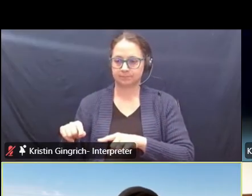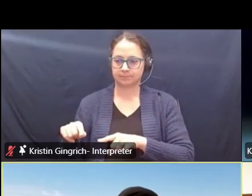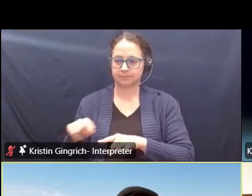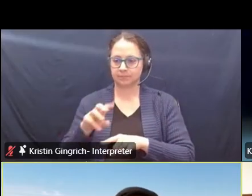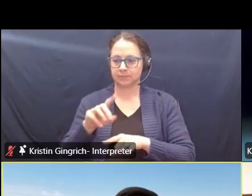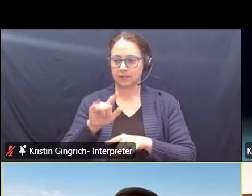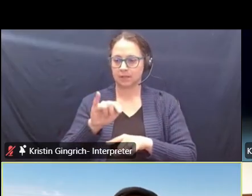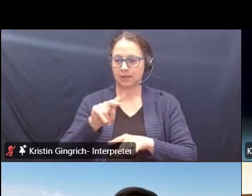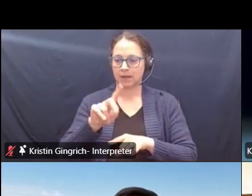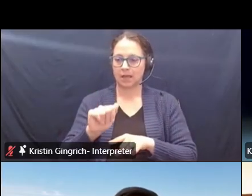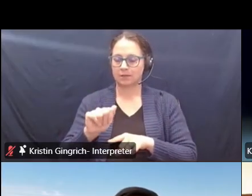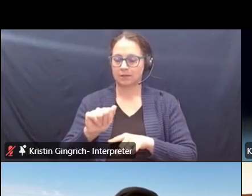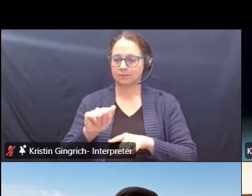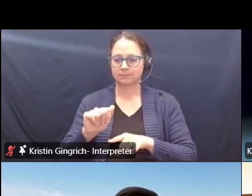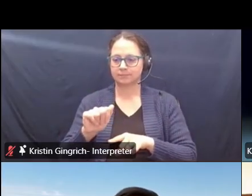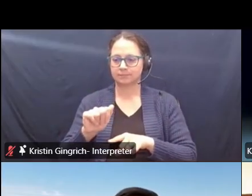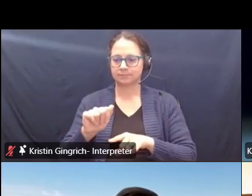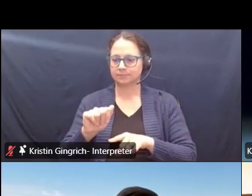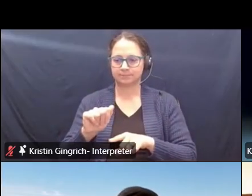Linda. Wait.